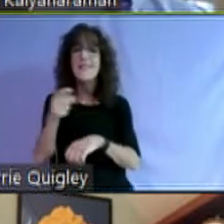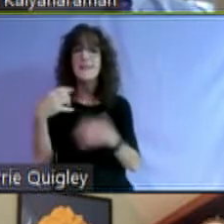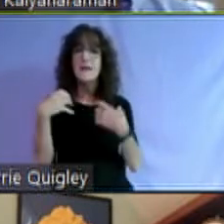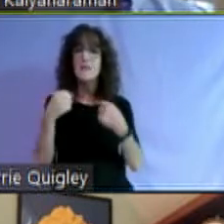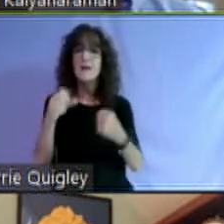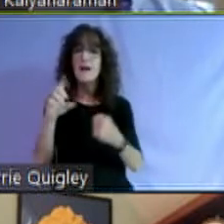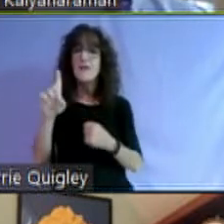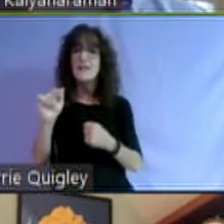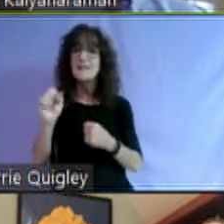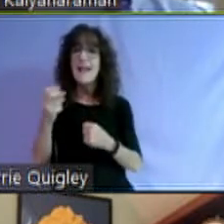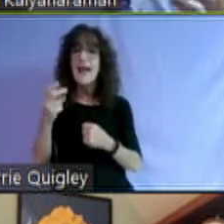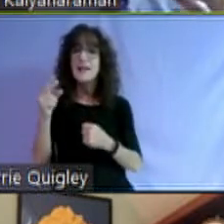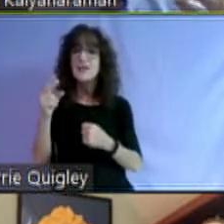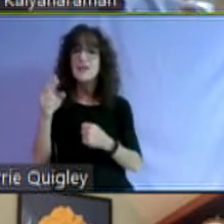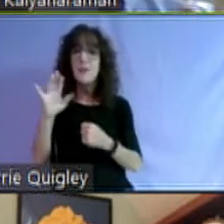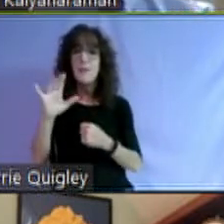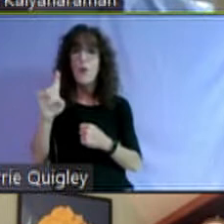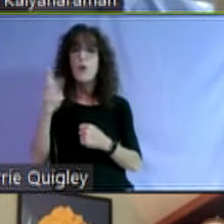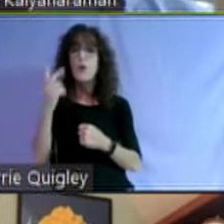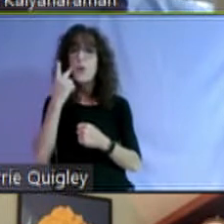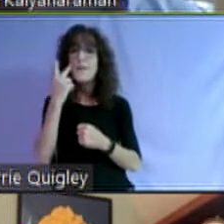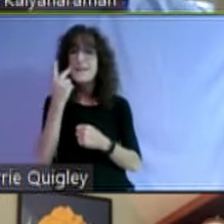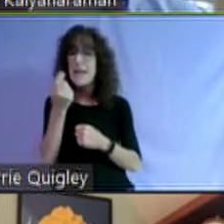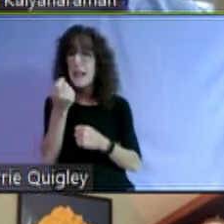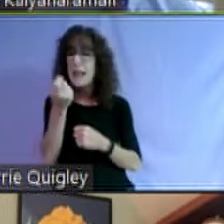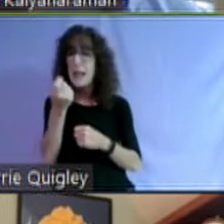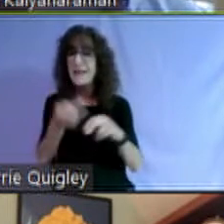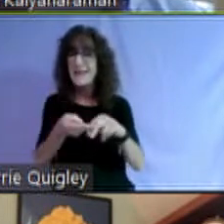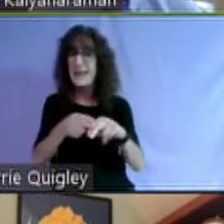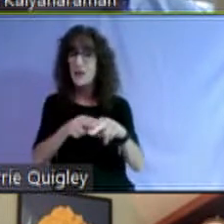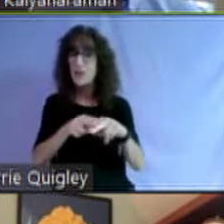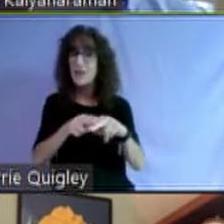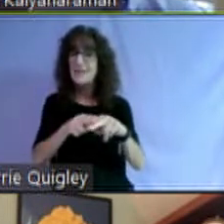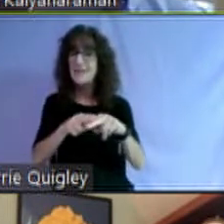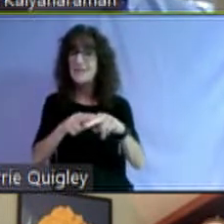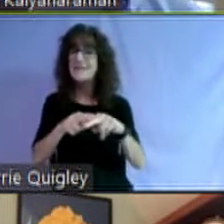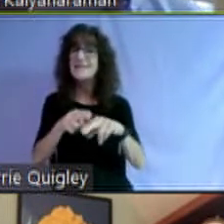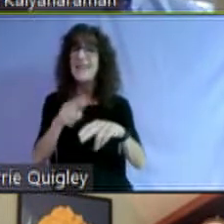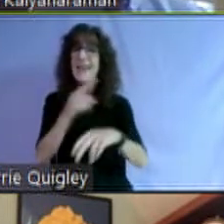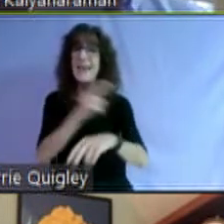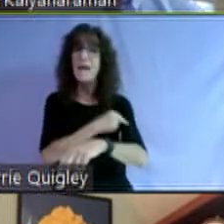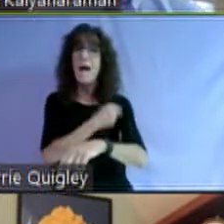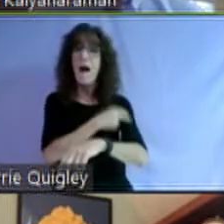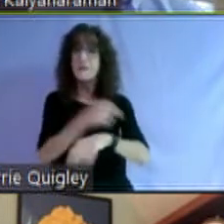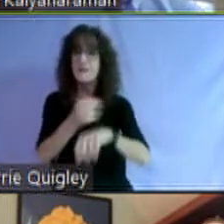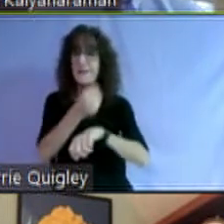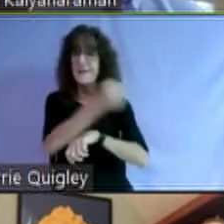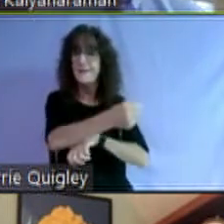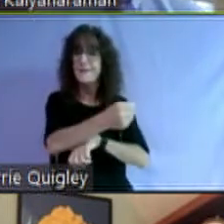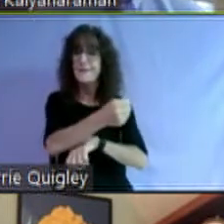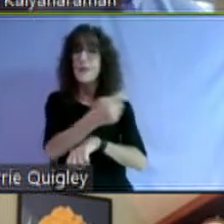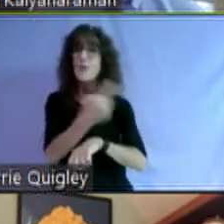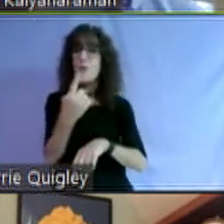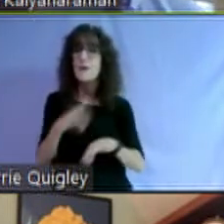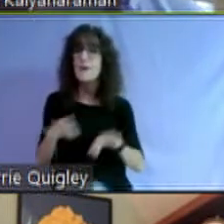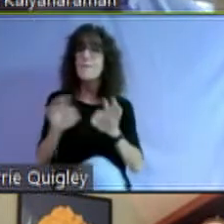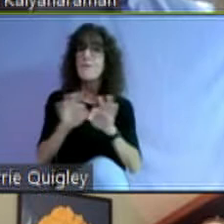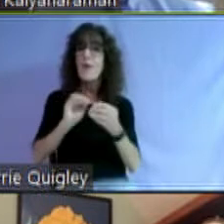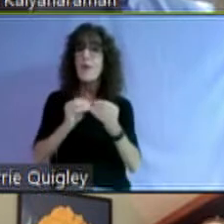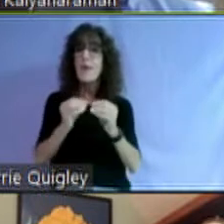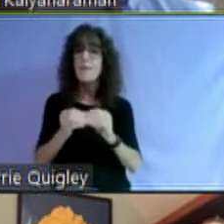in the past week a slight increase in our hospitalizations. This is also one of the key measures we look